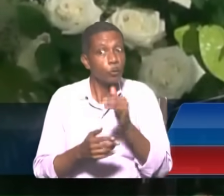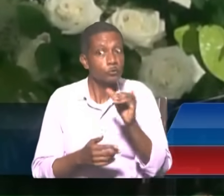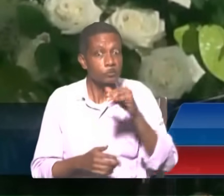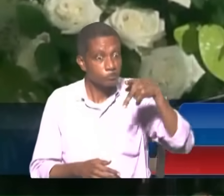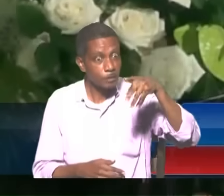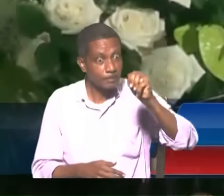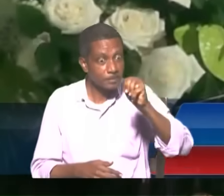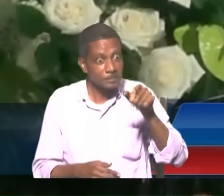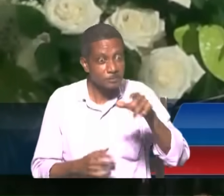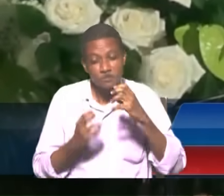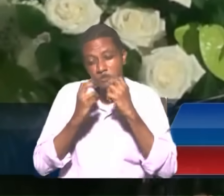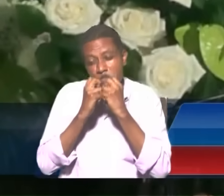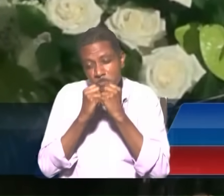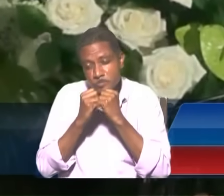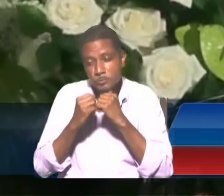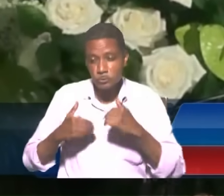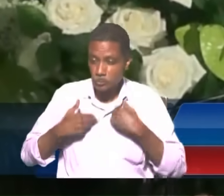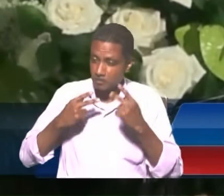today.